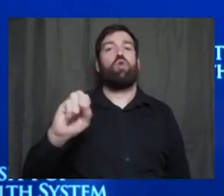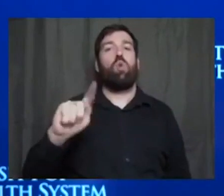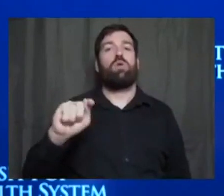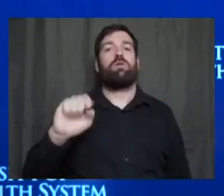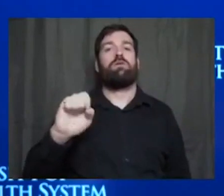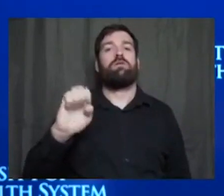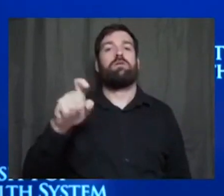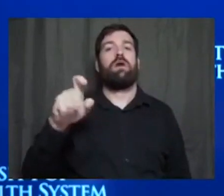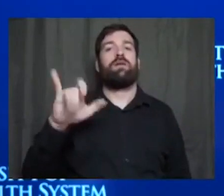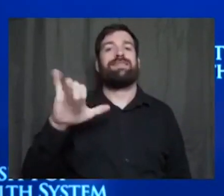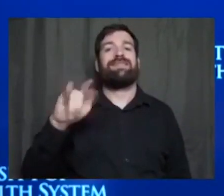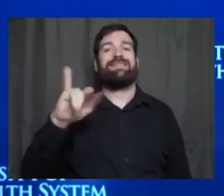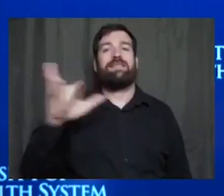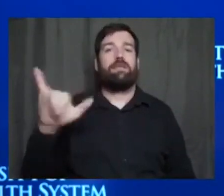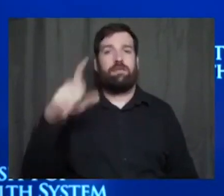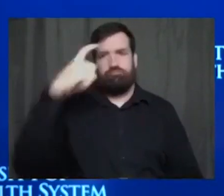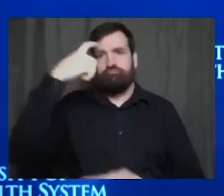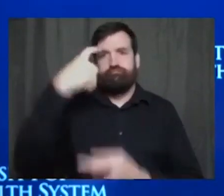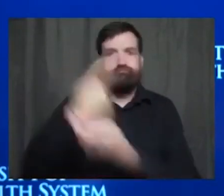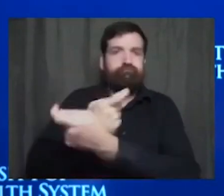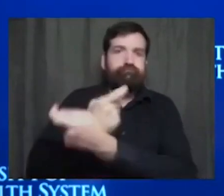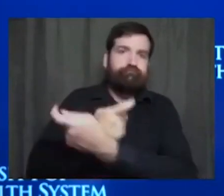as well with